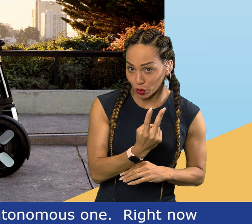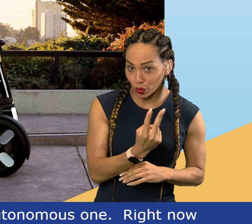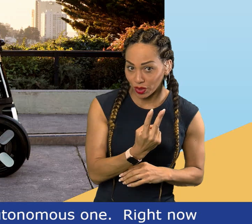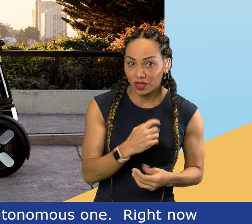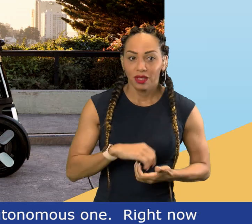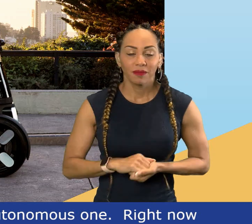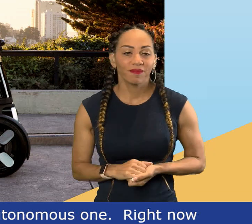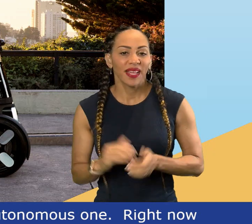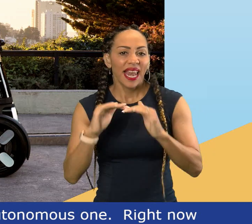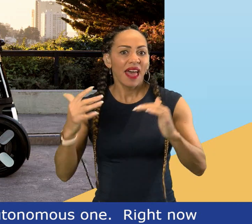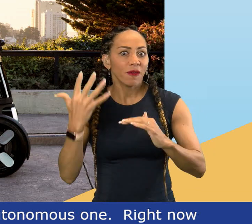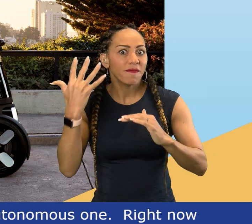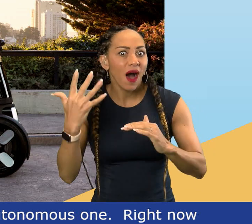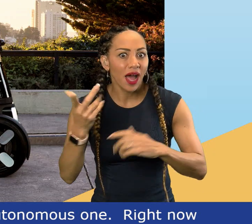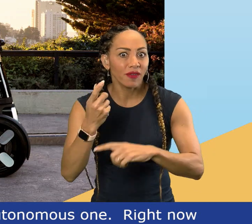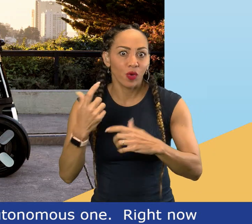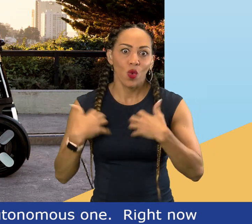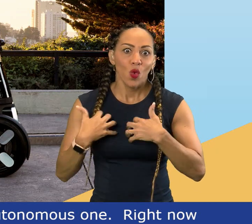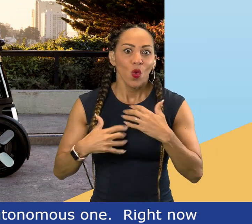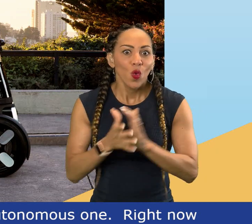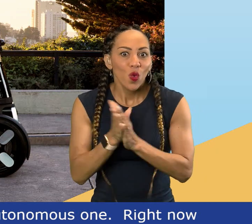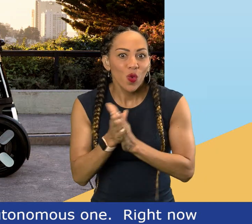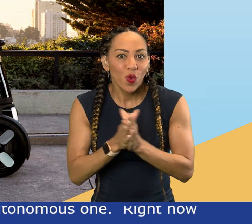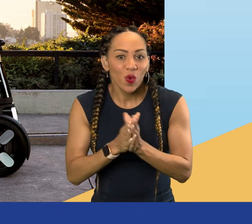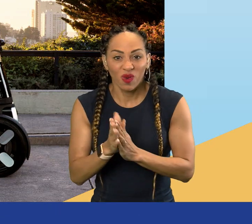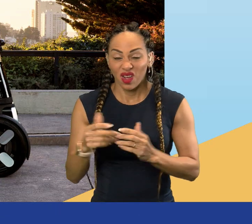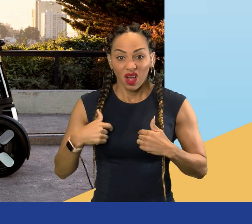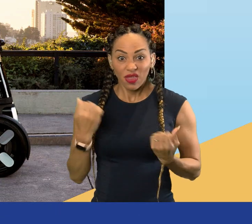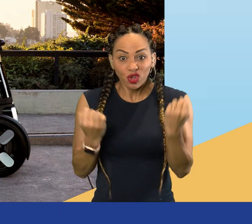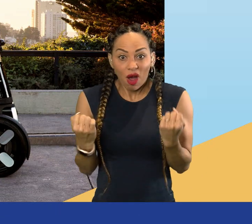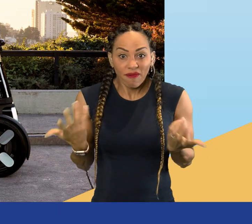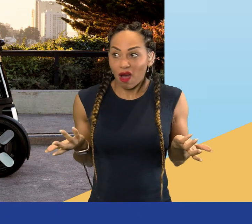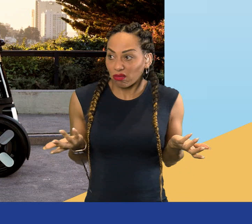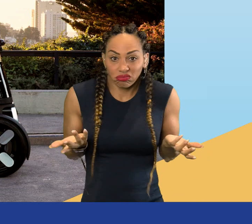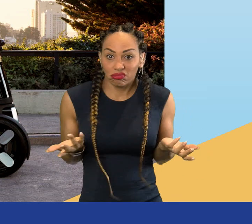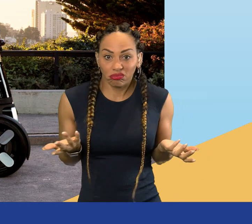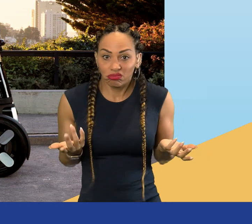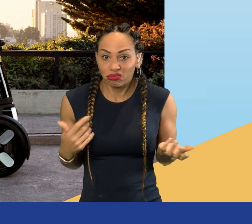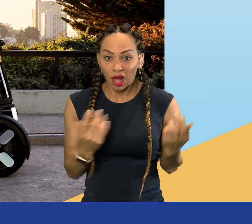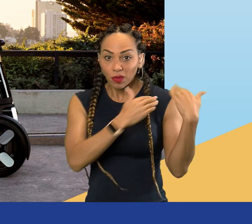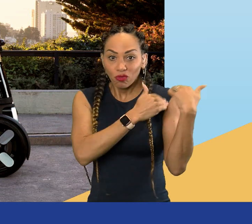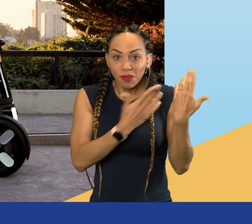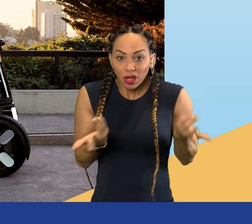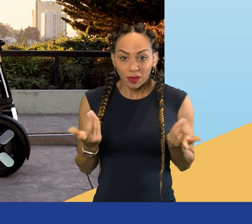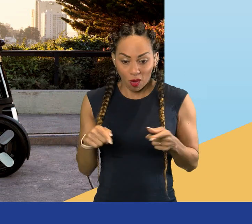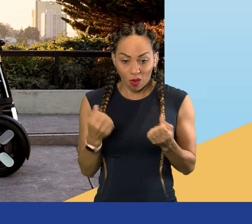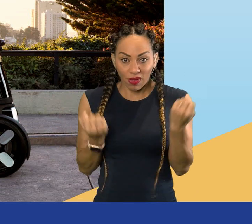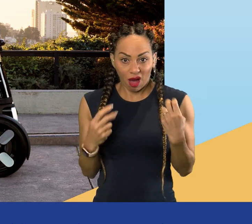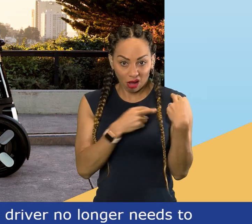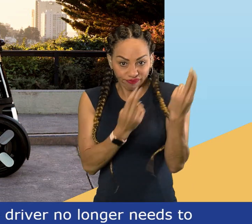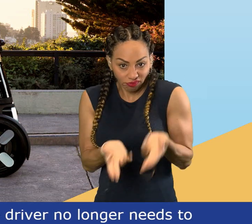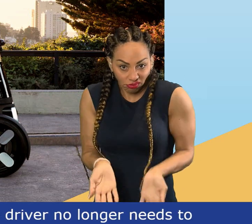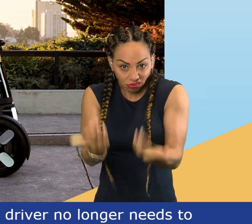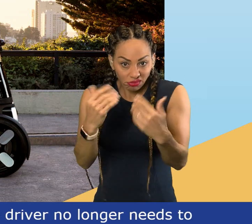level 5 is where it gets particularly interesting, because level 5 is where the driver no longer needs to assume any responsibility. The car drives itself. Now, why